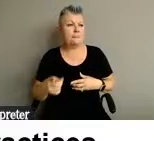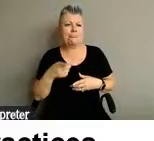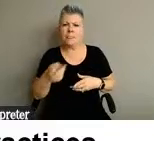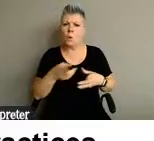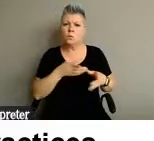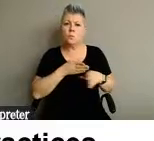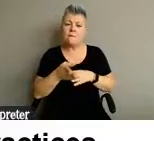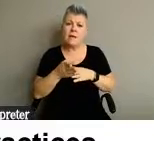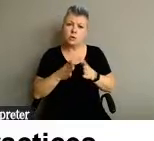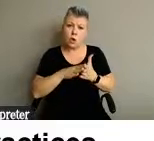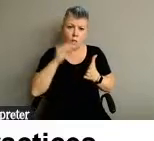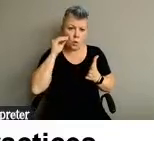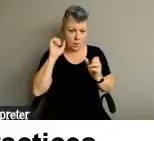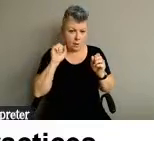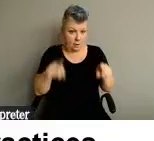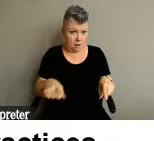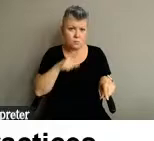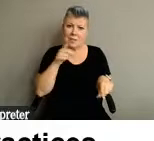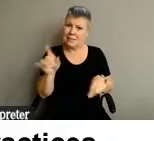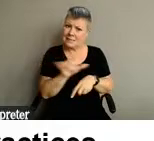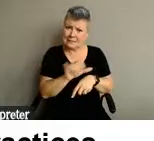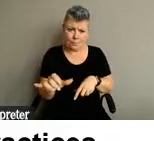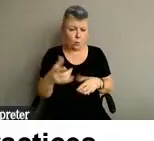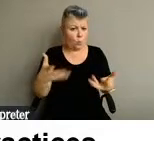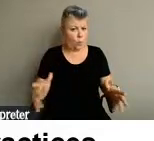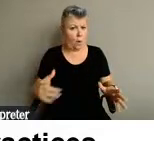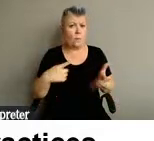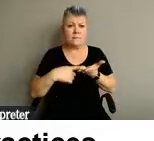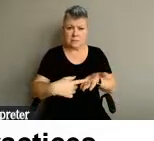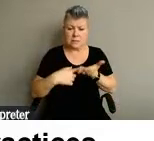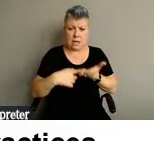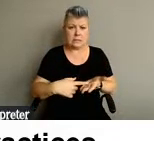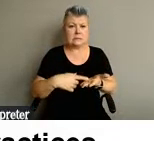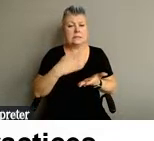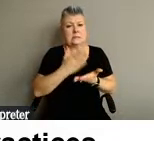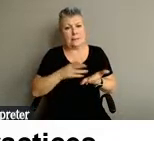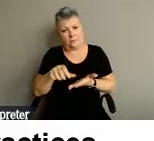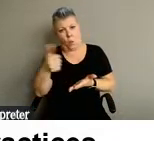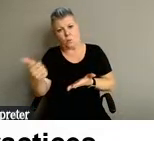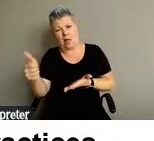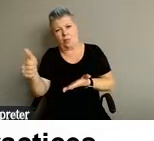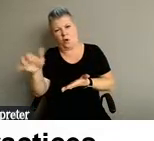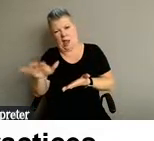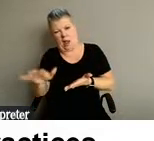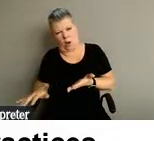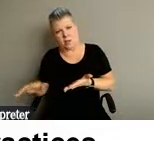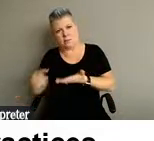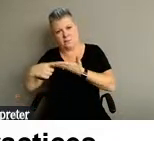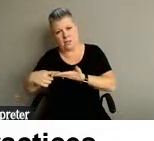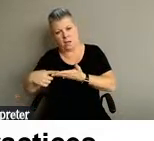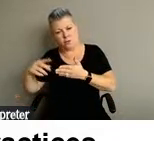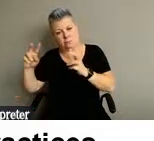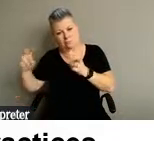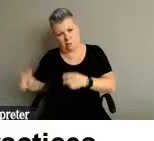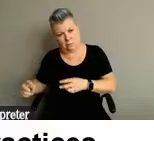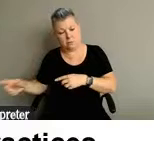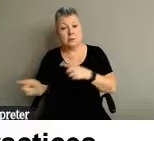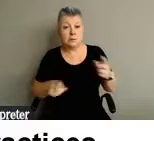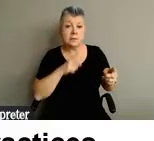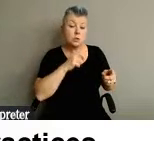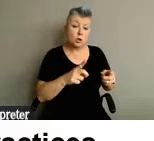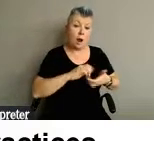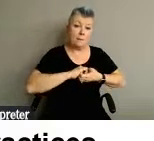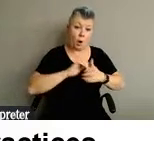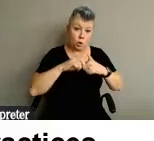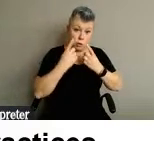professional learning opportunities are quite similar to what we discussed in some of those other areas, ensuring that, our partner district